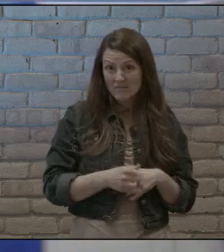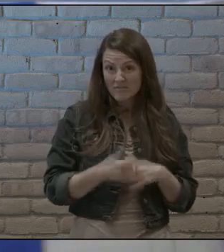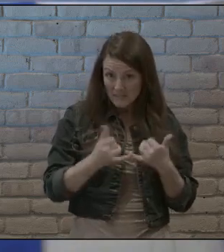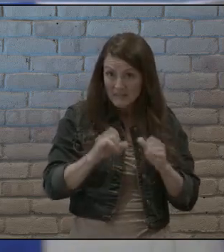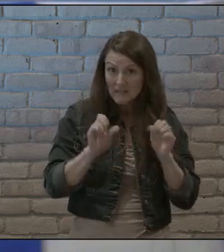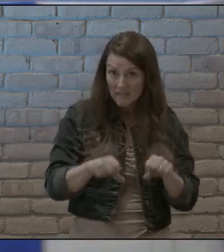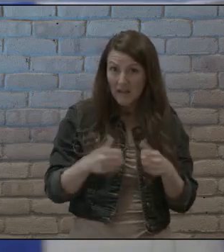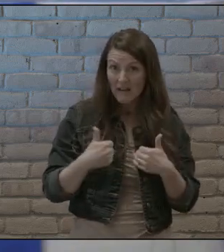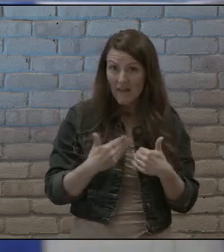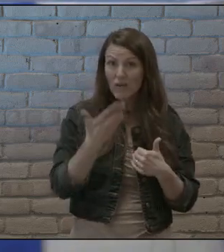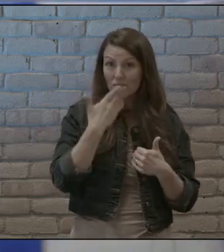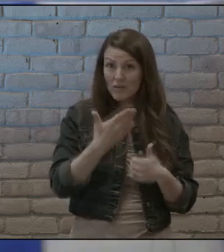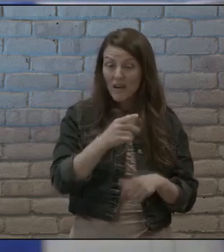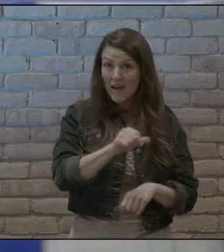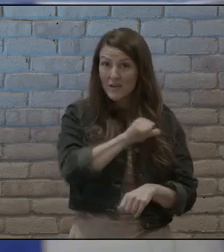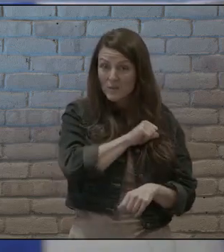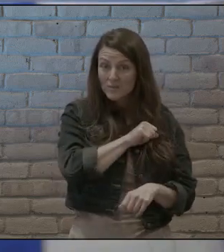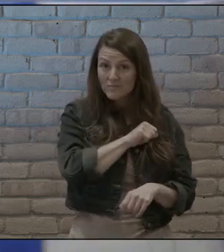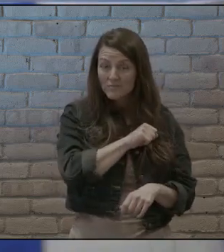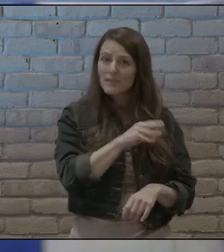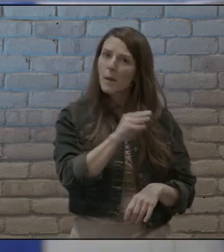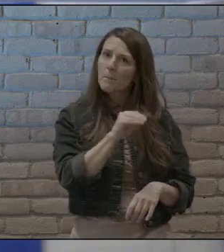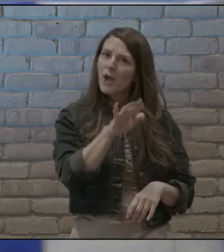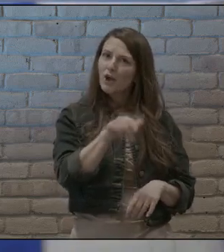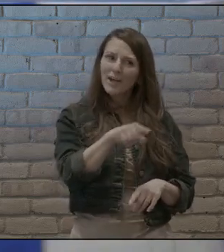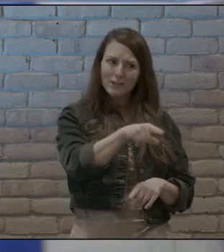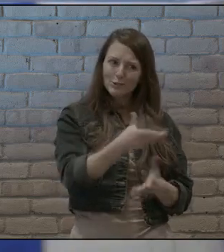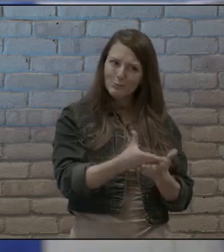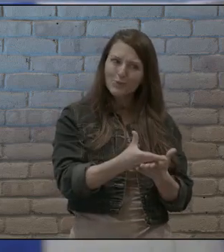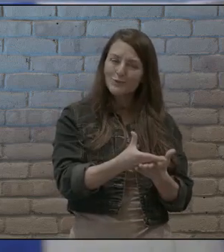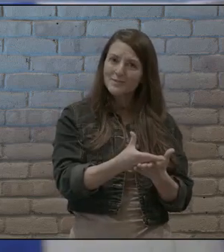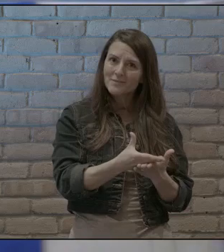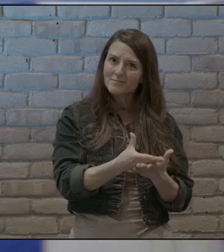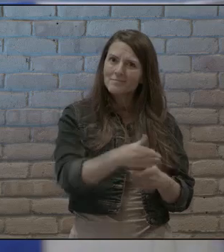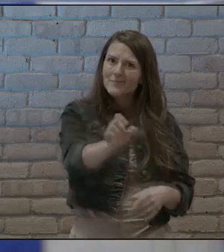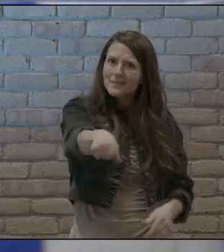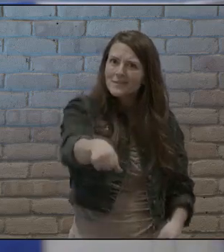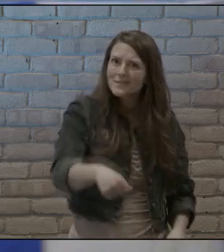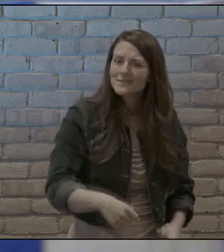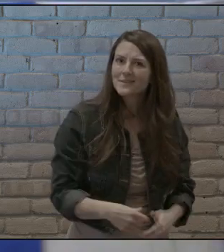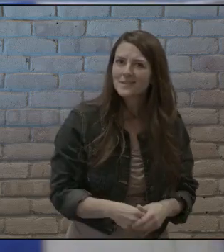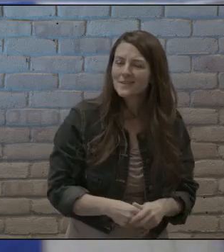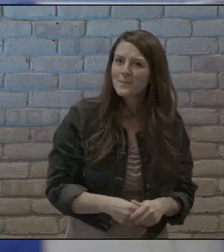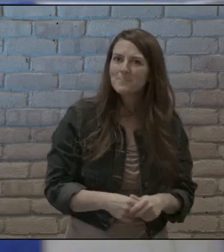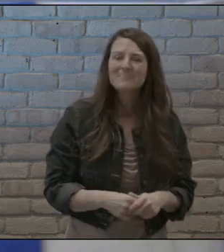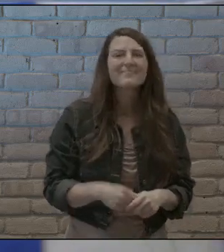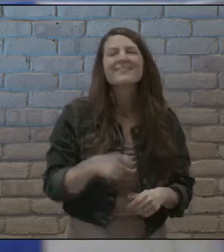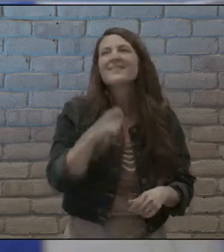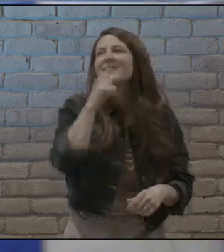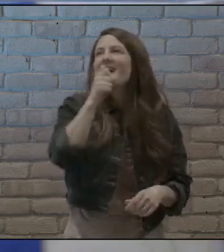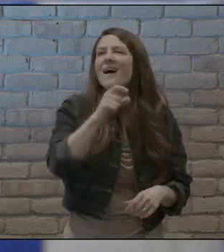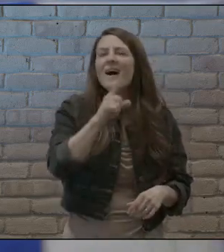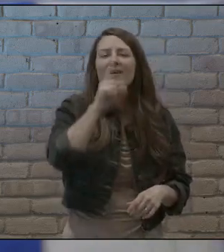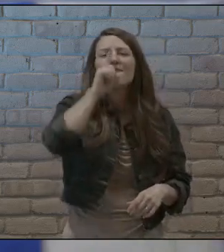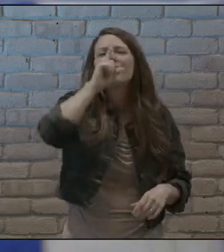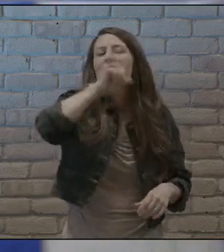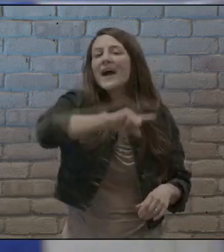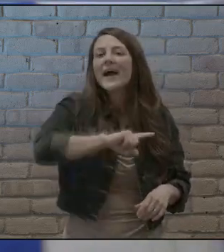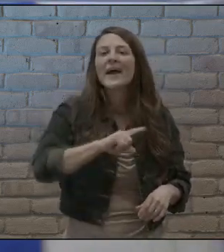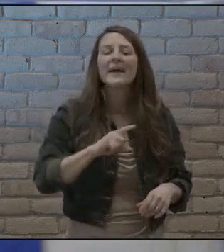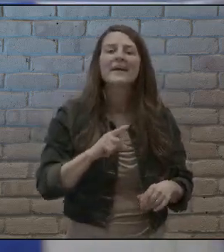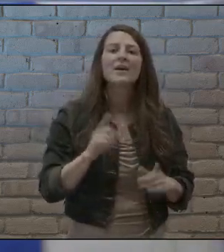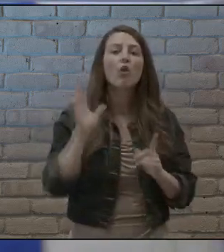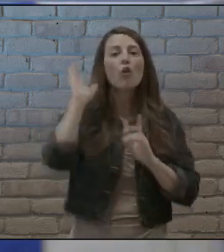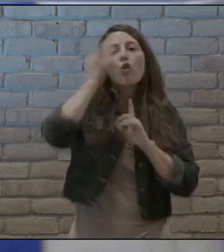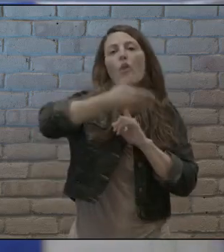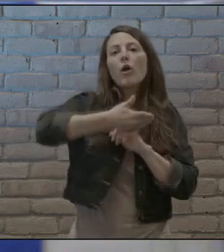Mary shows us that the answer is yes. And it's not a fake enthusiasm that